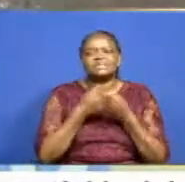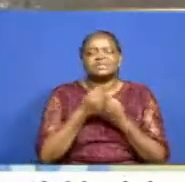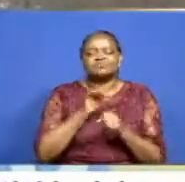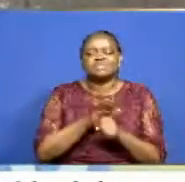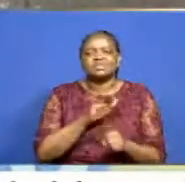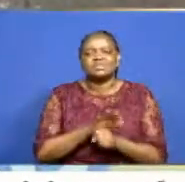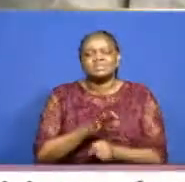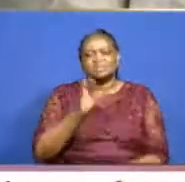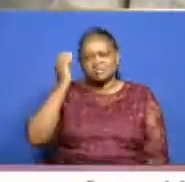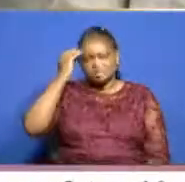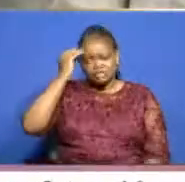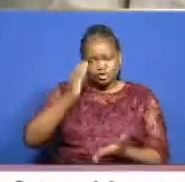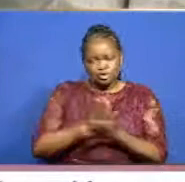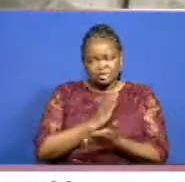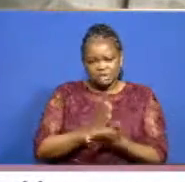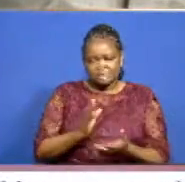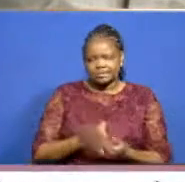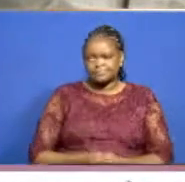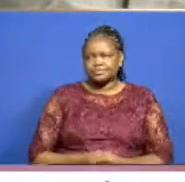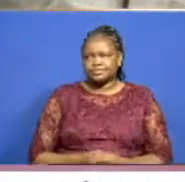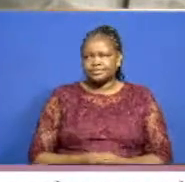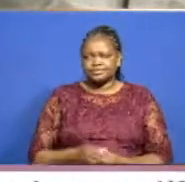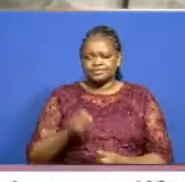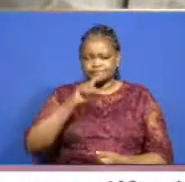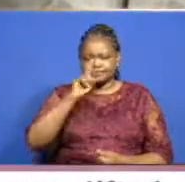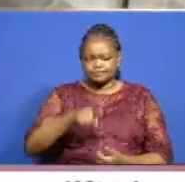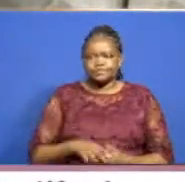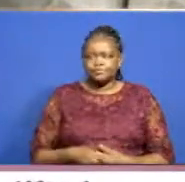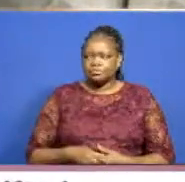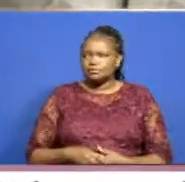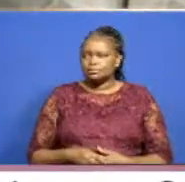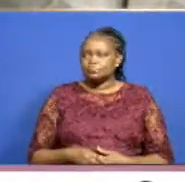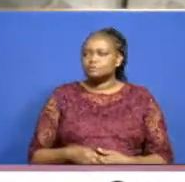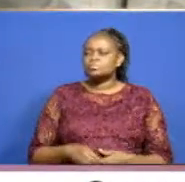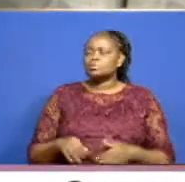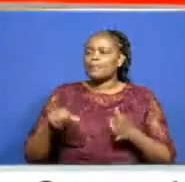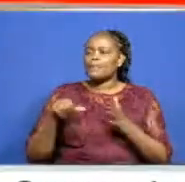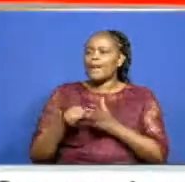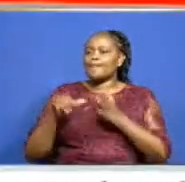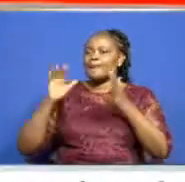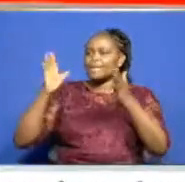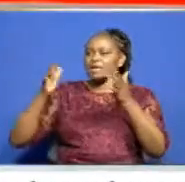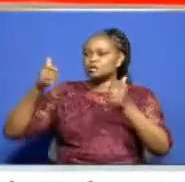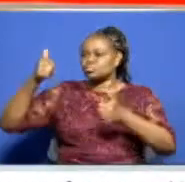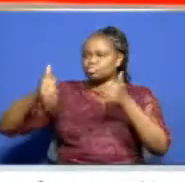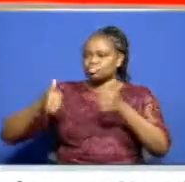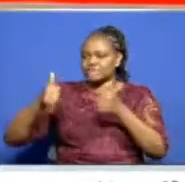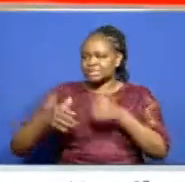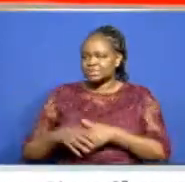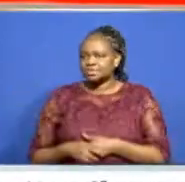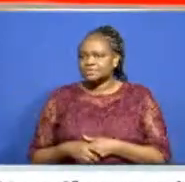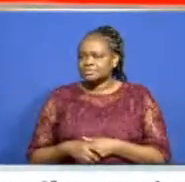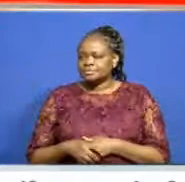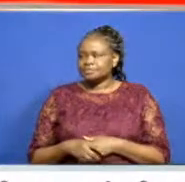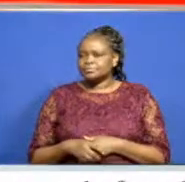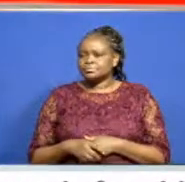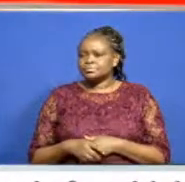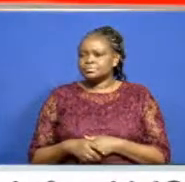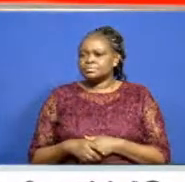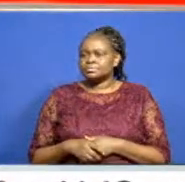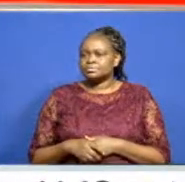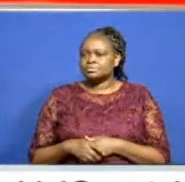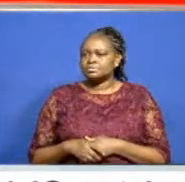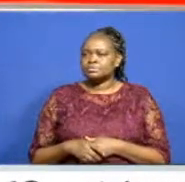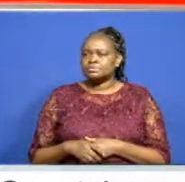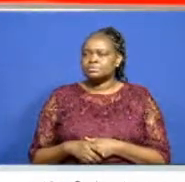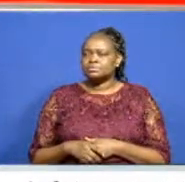sector? Thank you so much. I think one major problem that we have had in the public sector education is the fact